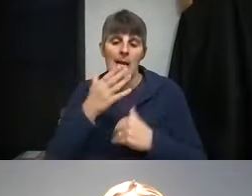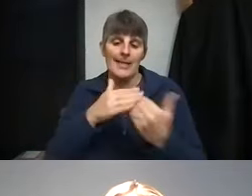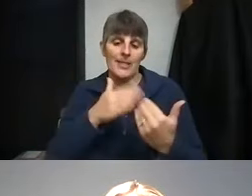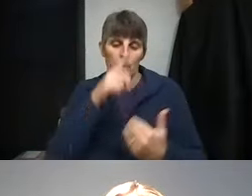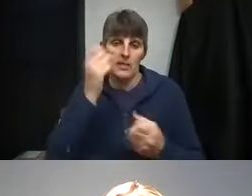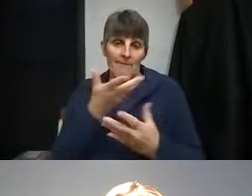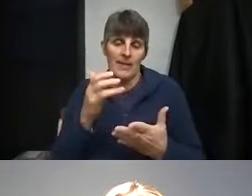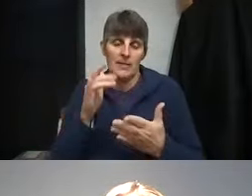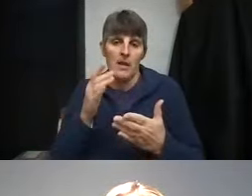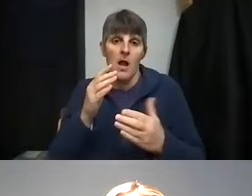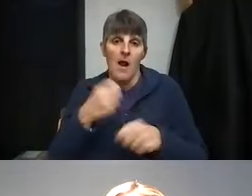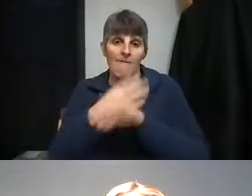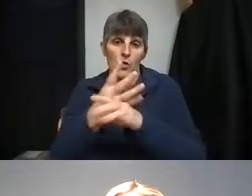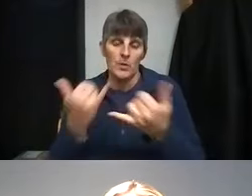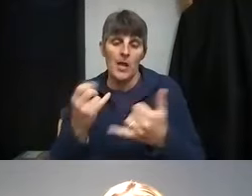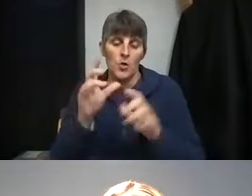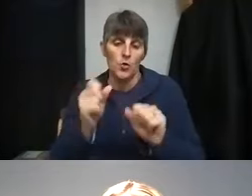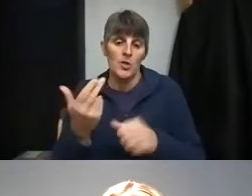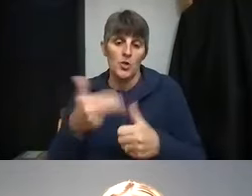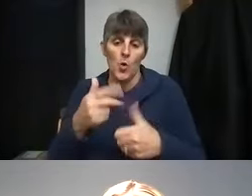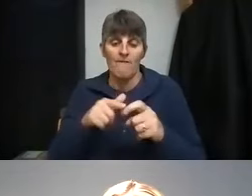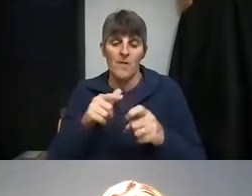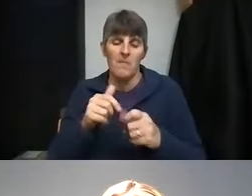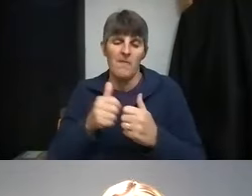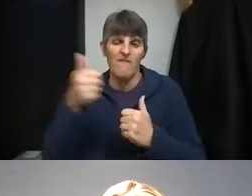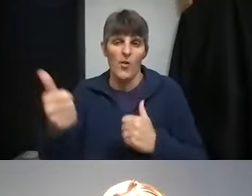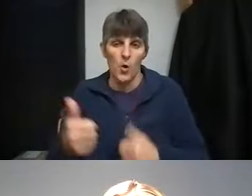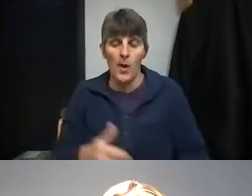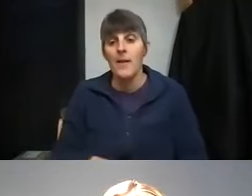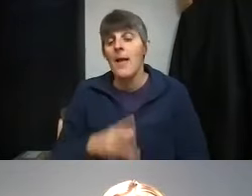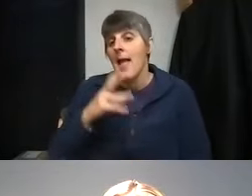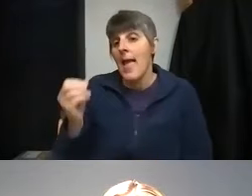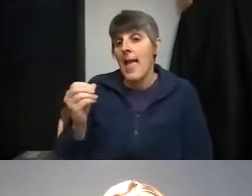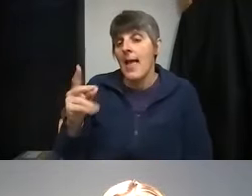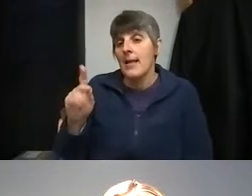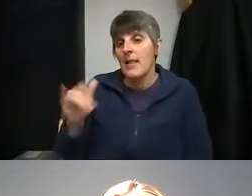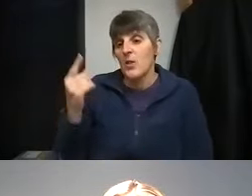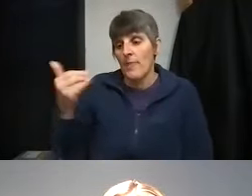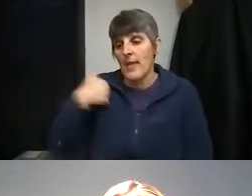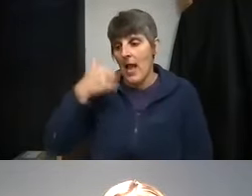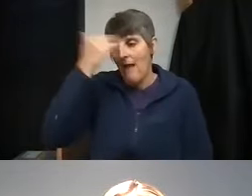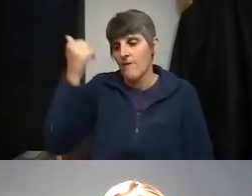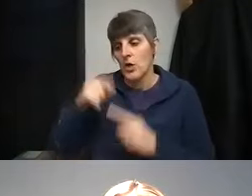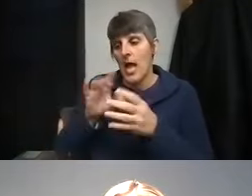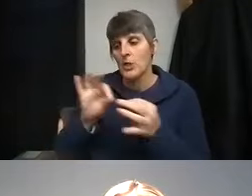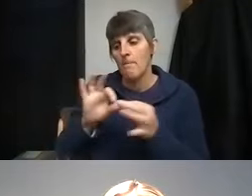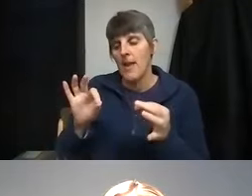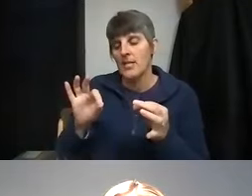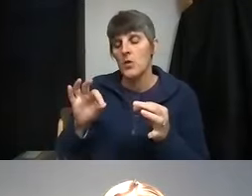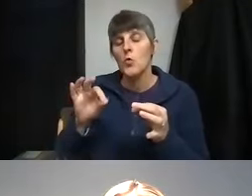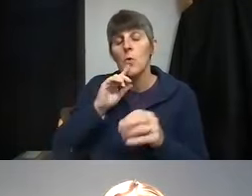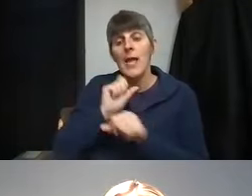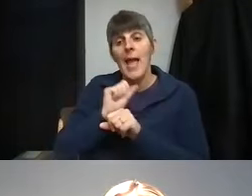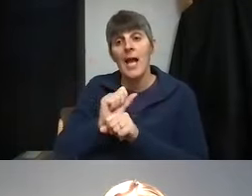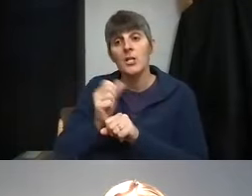a lot of things have gone virtual. So you can join from further away. And the one thing that I forgot to mention is we actually